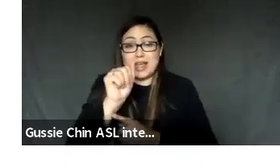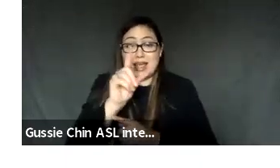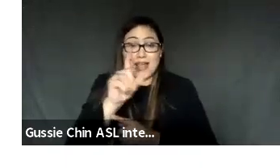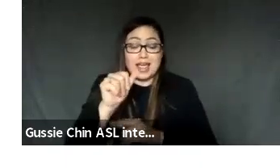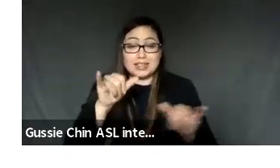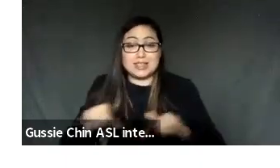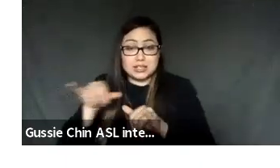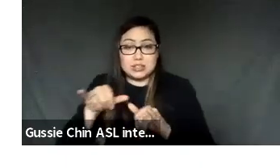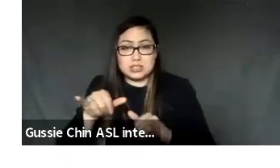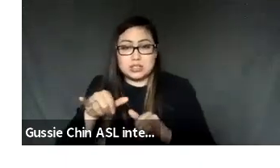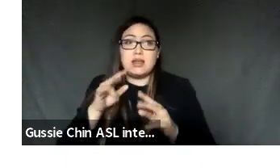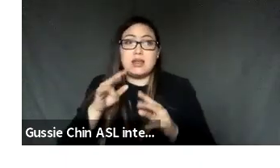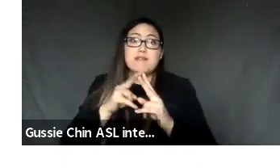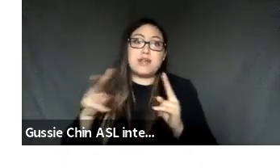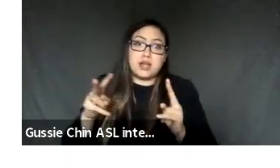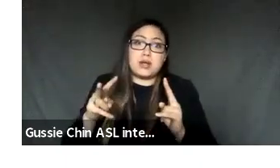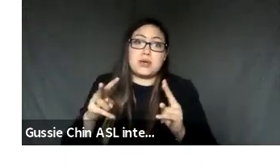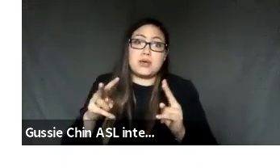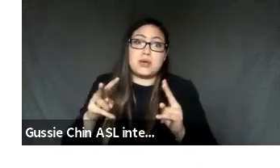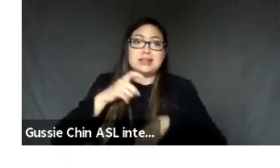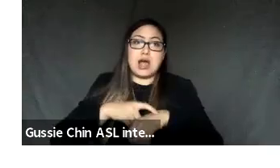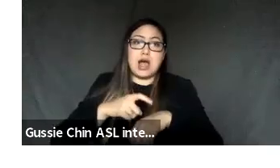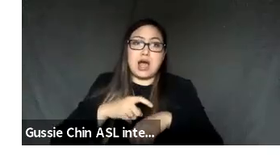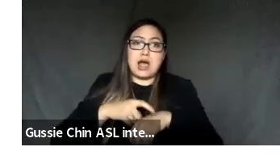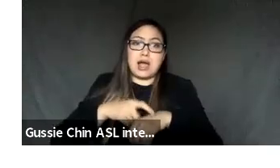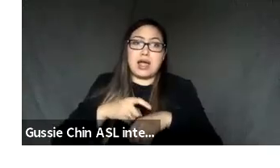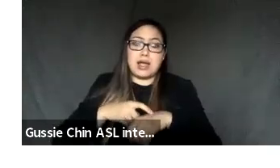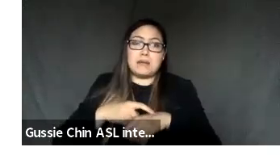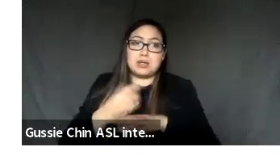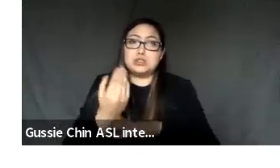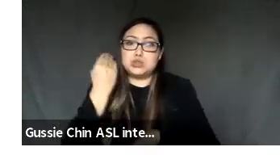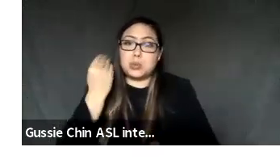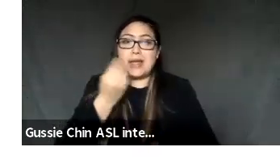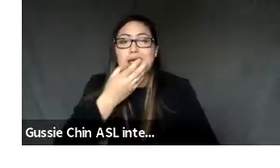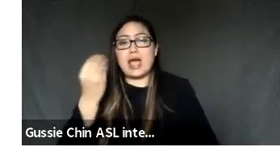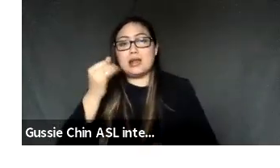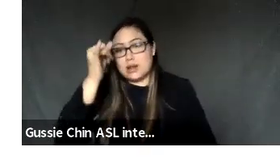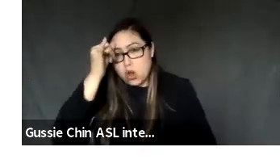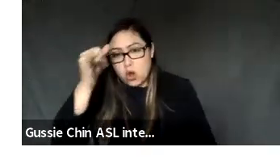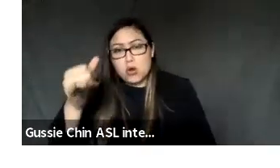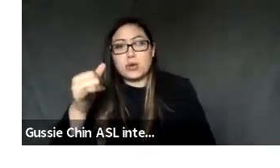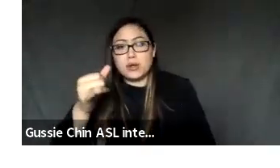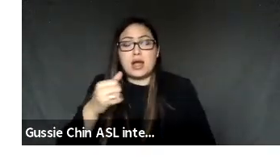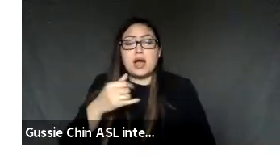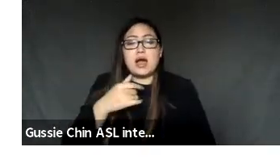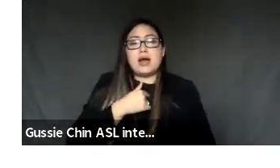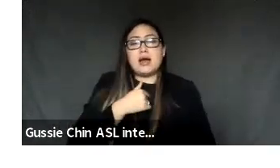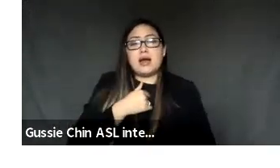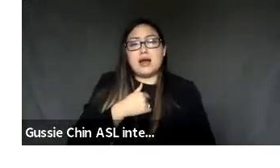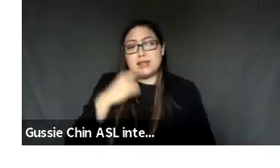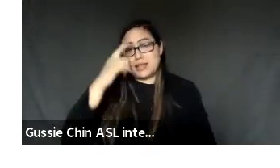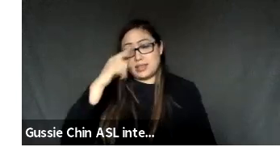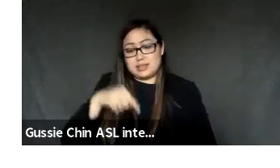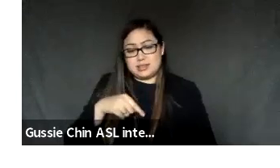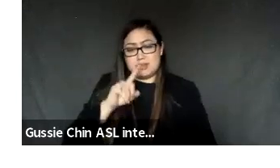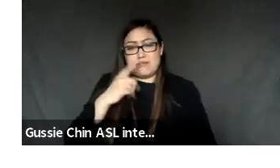model building codes, as we discussed earlier, some of the issues with assisted bathing, I would think that this would be the first place that we can